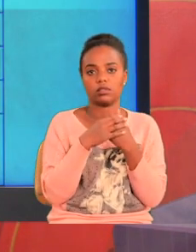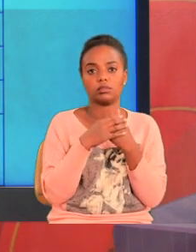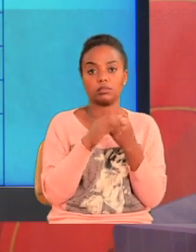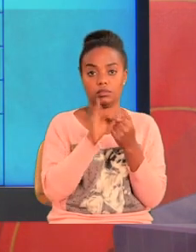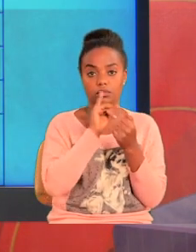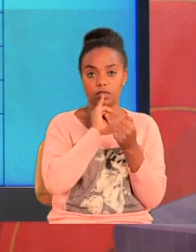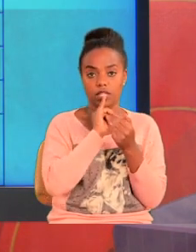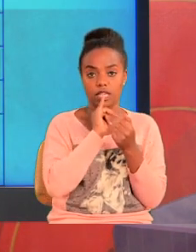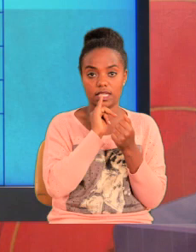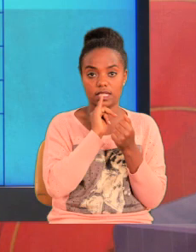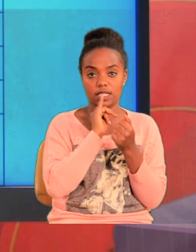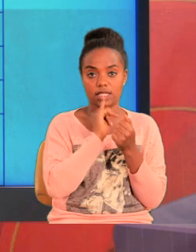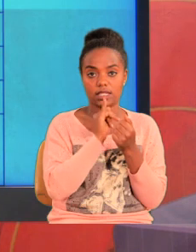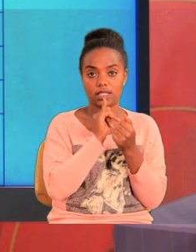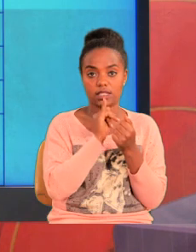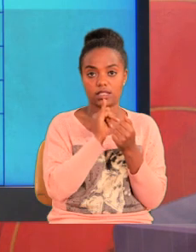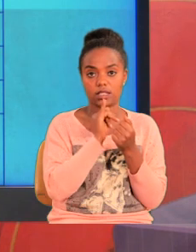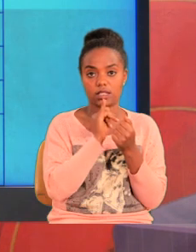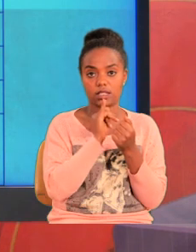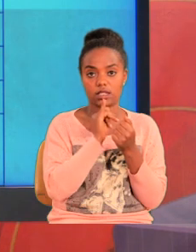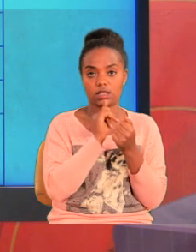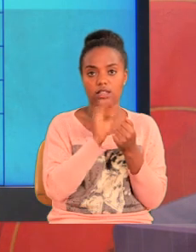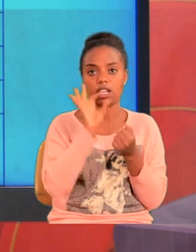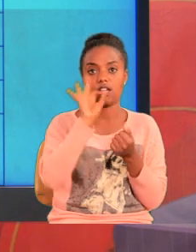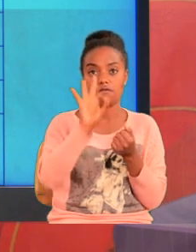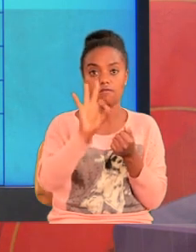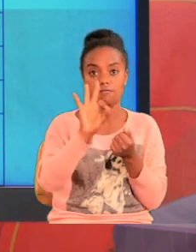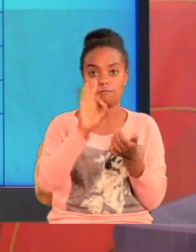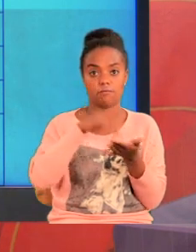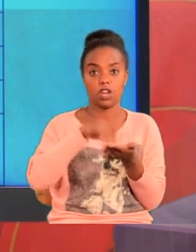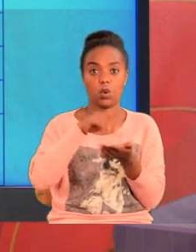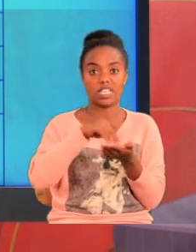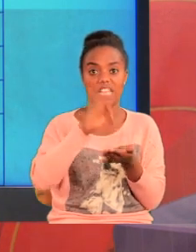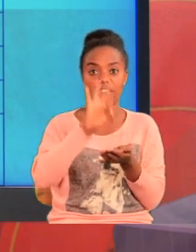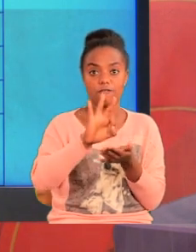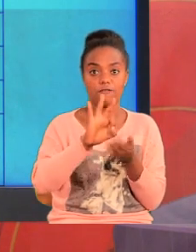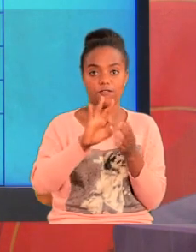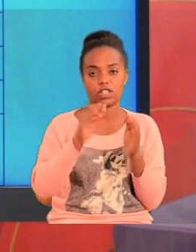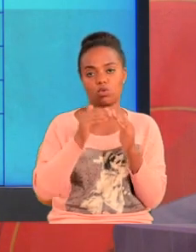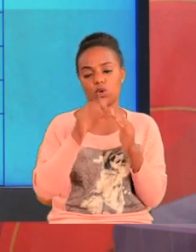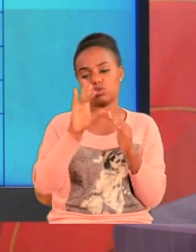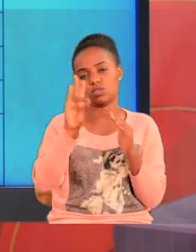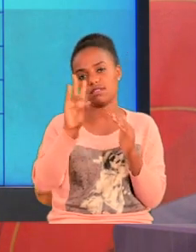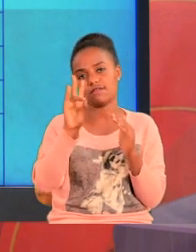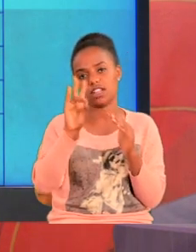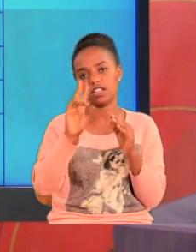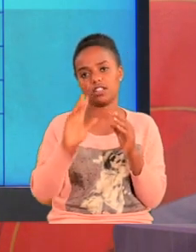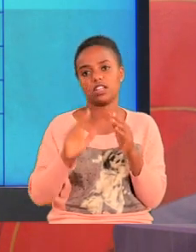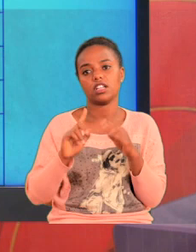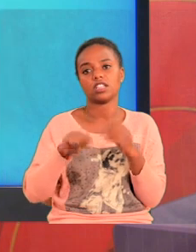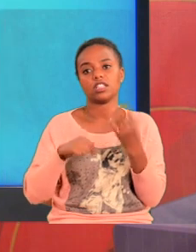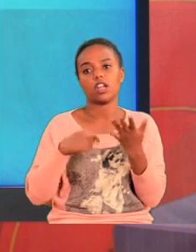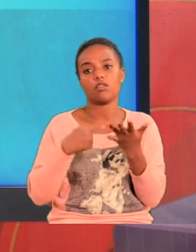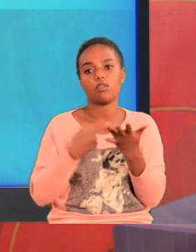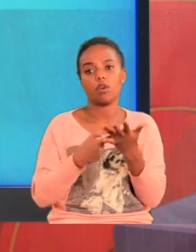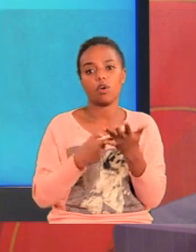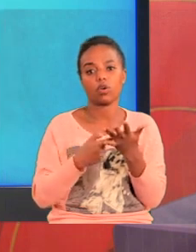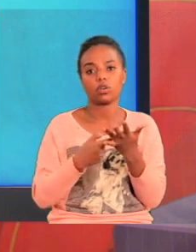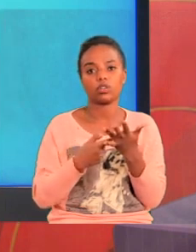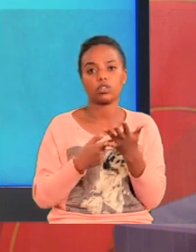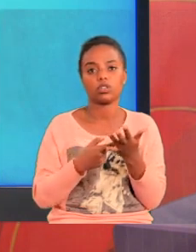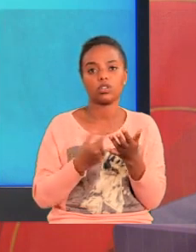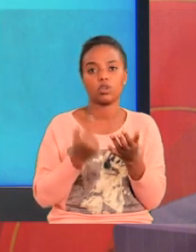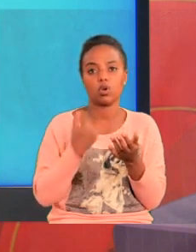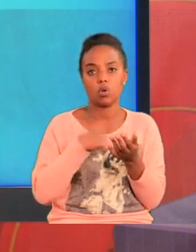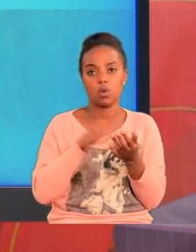is the frequency is 7. The frequency of the class. Therefore, you